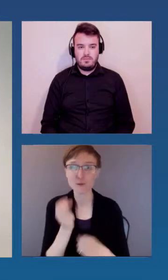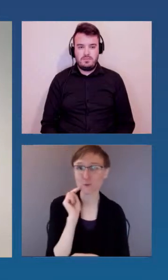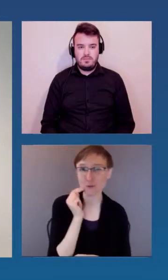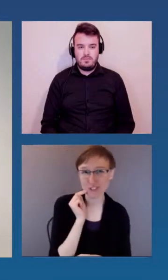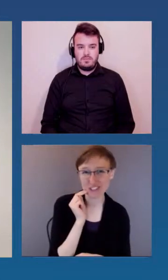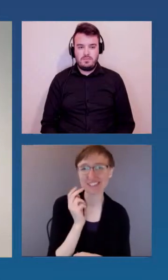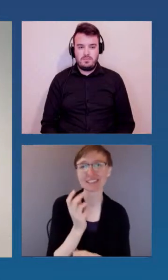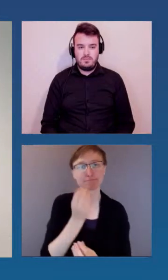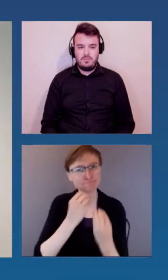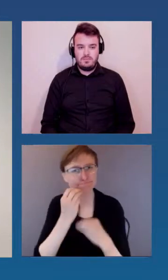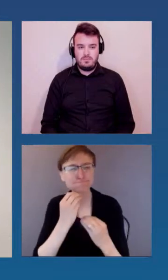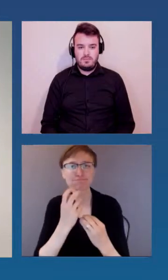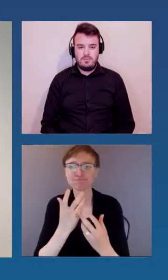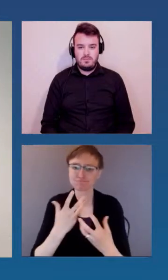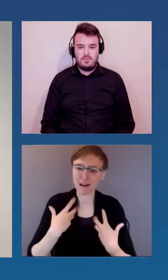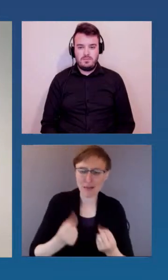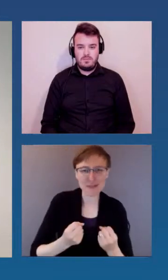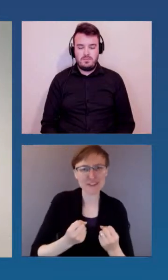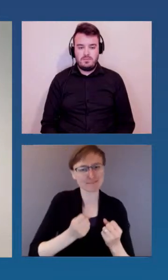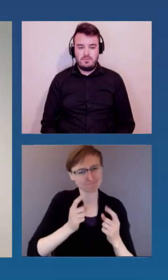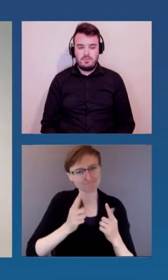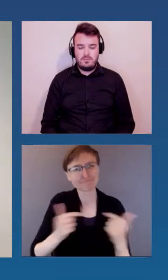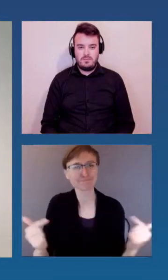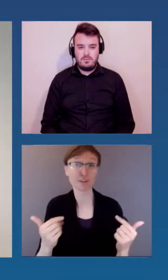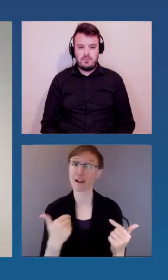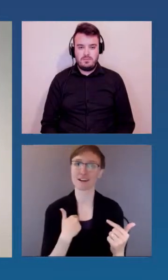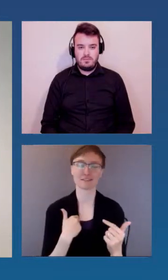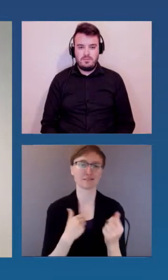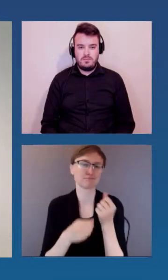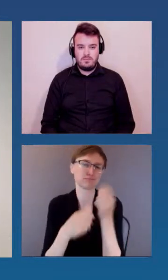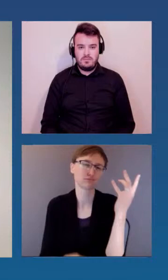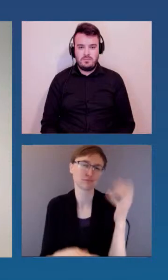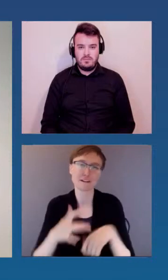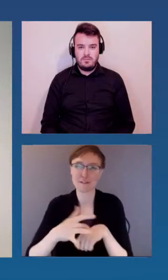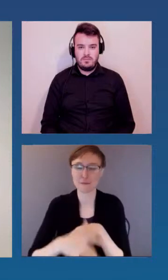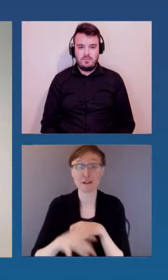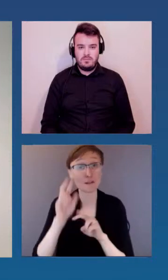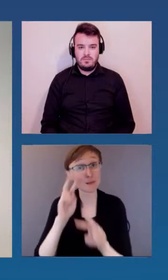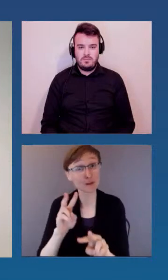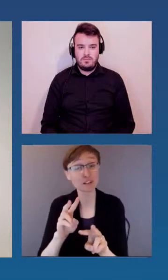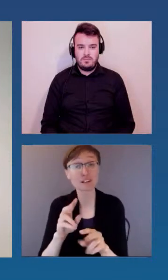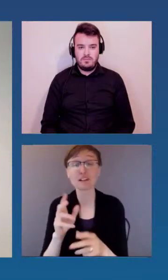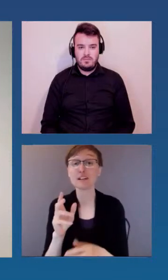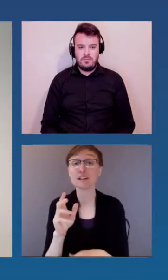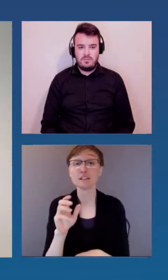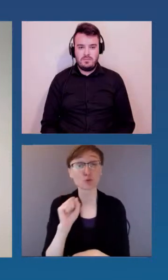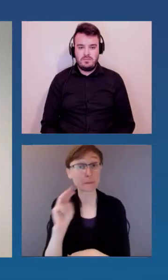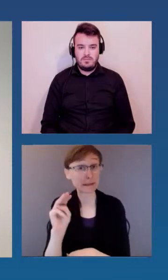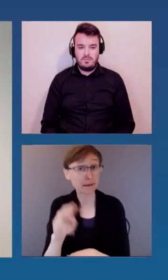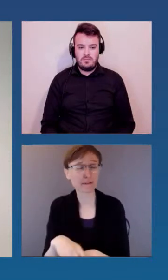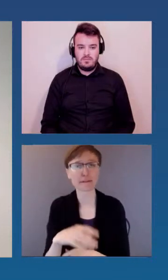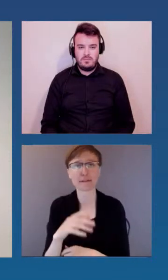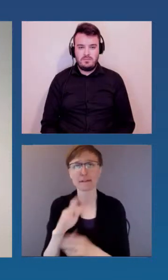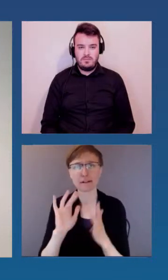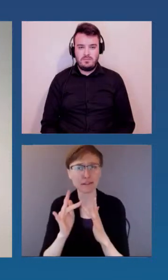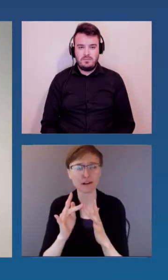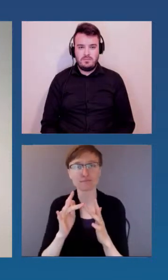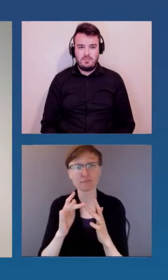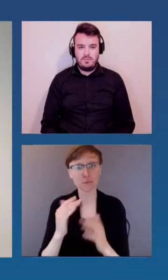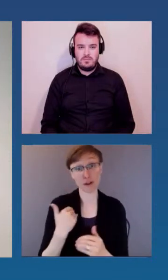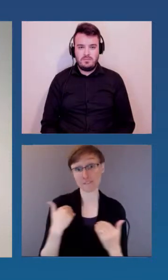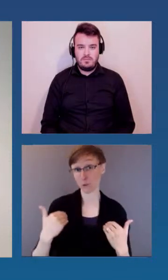access testing, which many young people are doing, how to be COVID-wise, the number of cases, what's happening, the picture